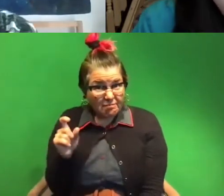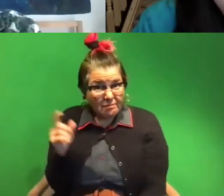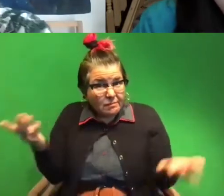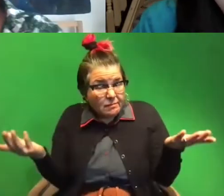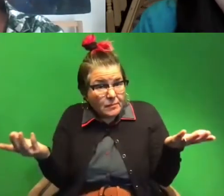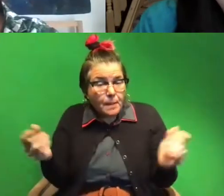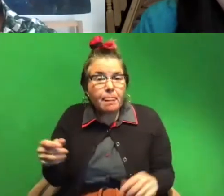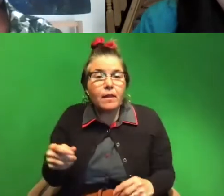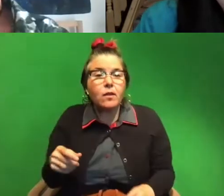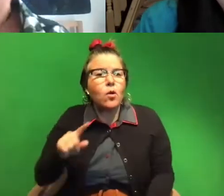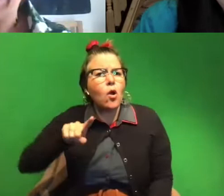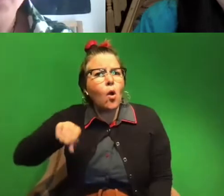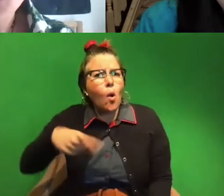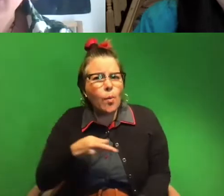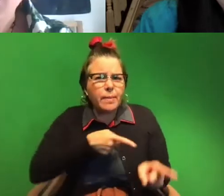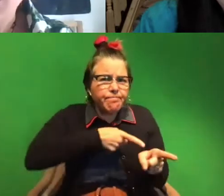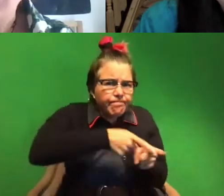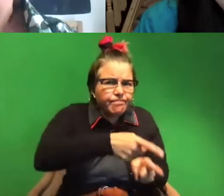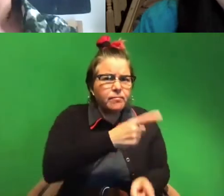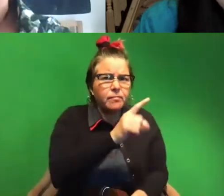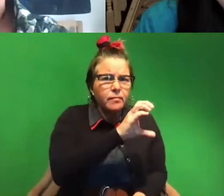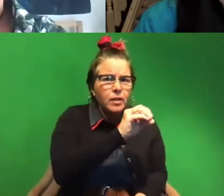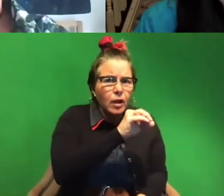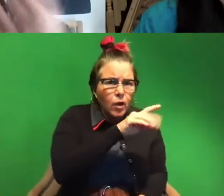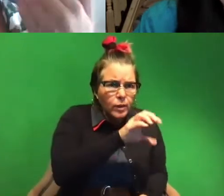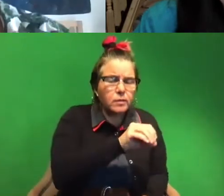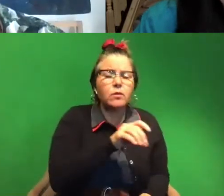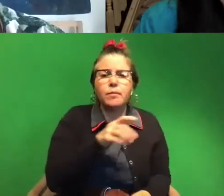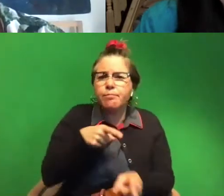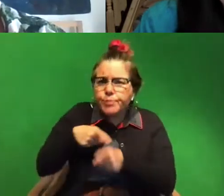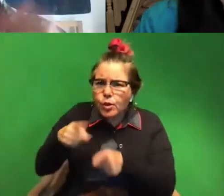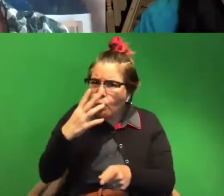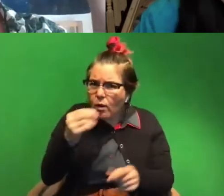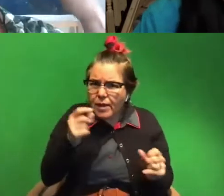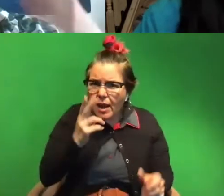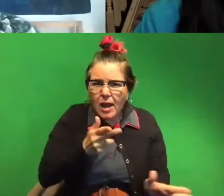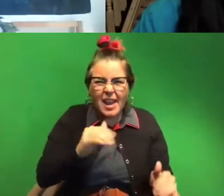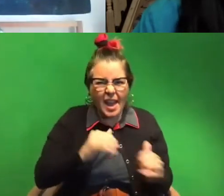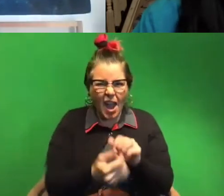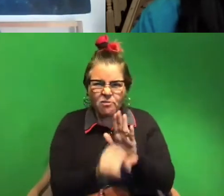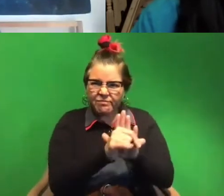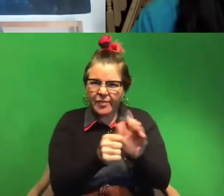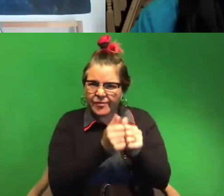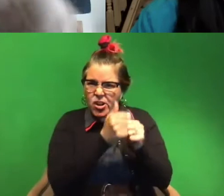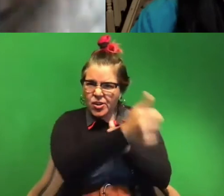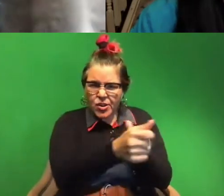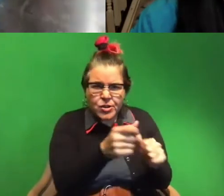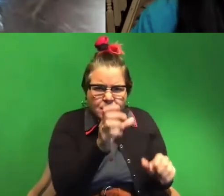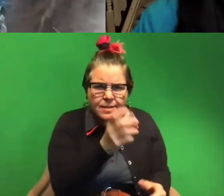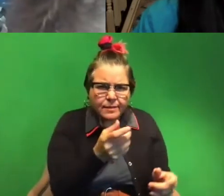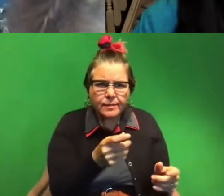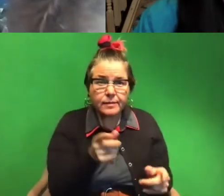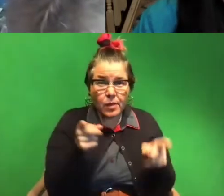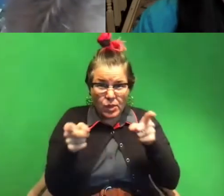it only the pure animal that we're allowed to have? Well, how can we tell from a distance? These